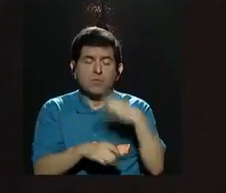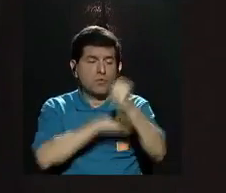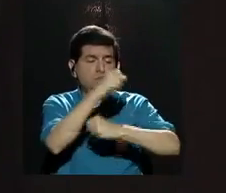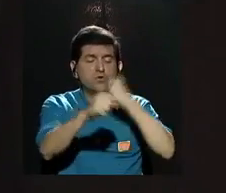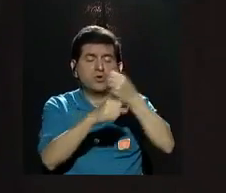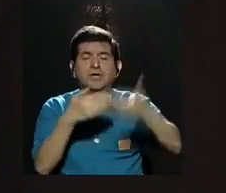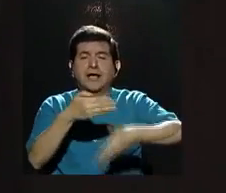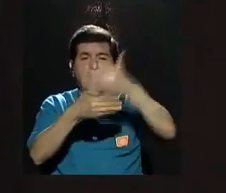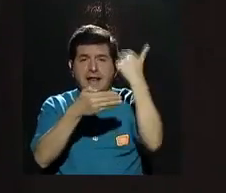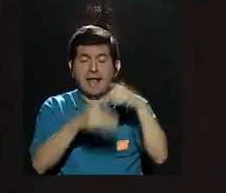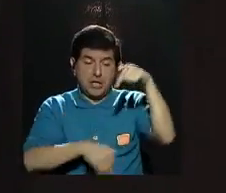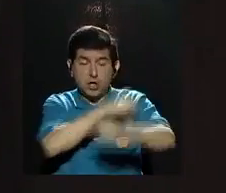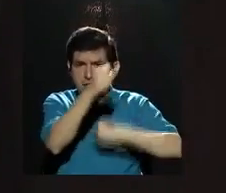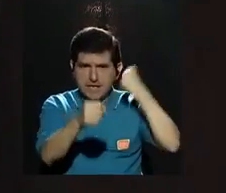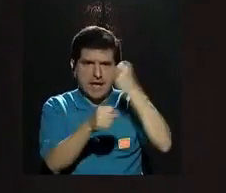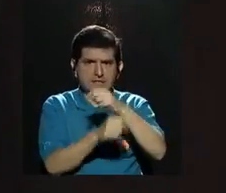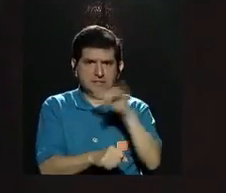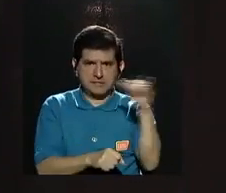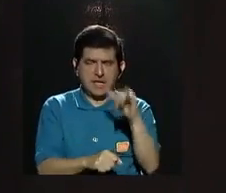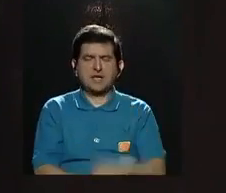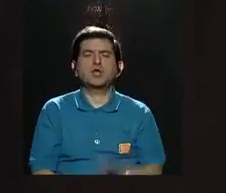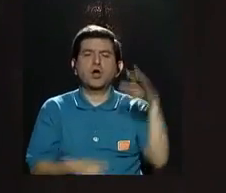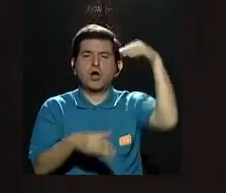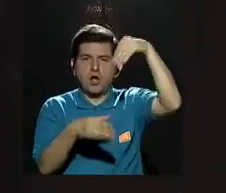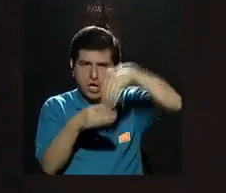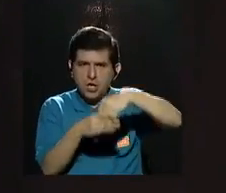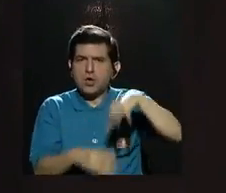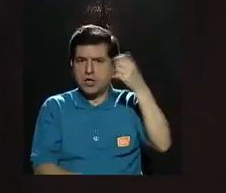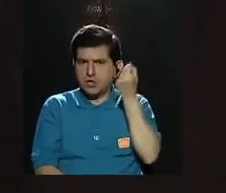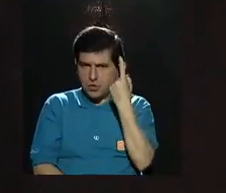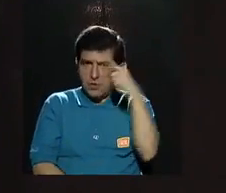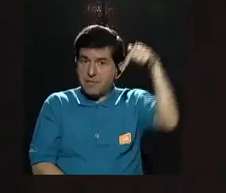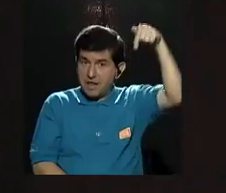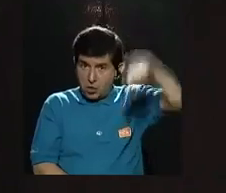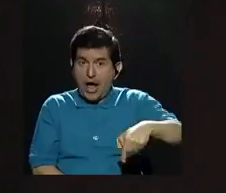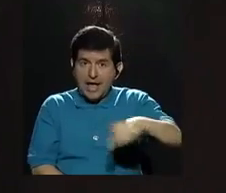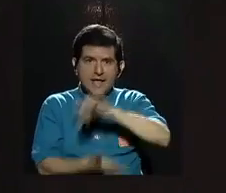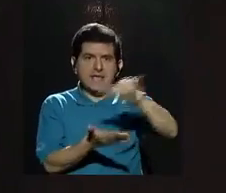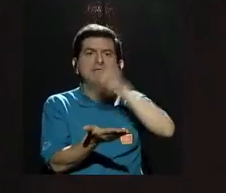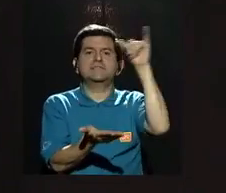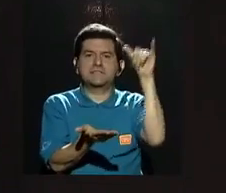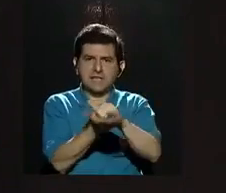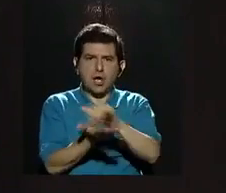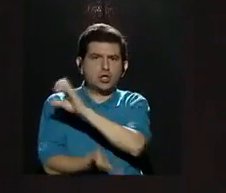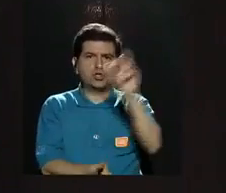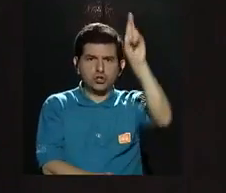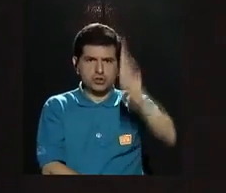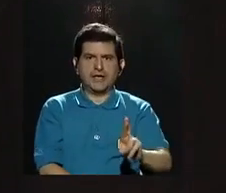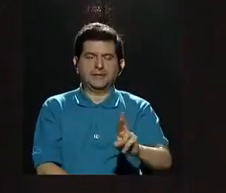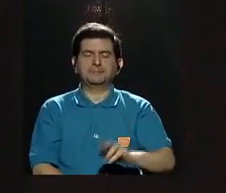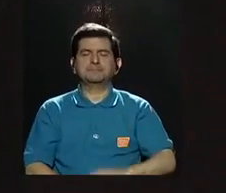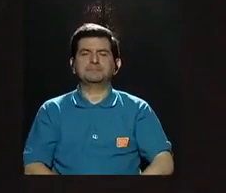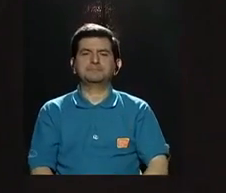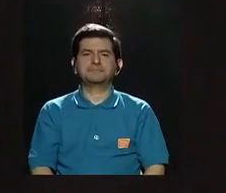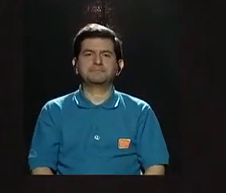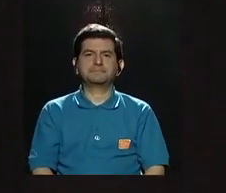this year, including, I understand, here in San Jose, Costa Rica.